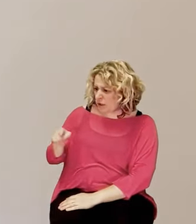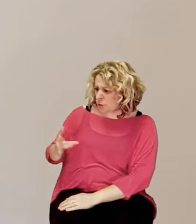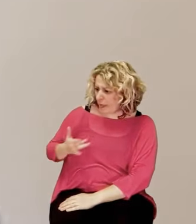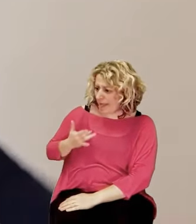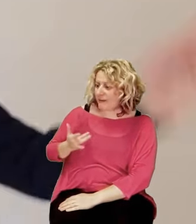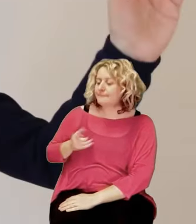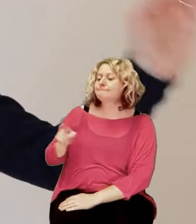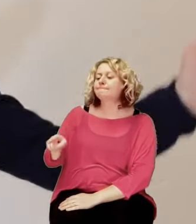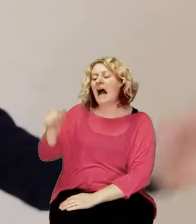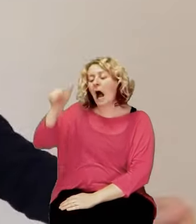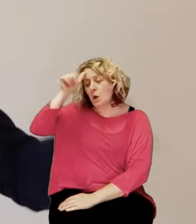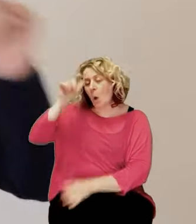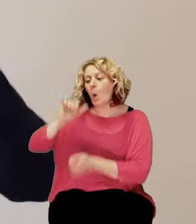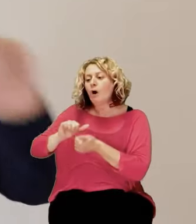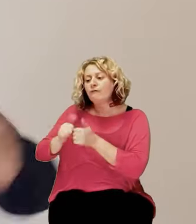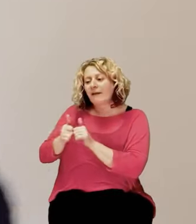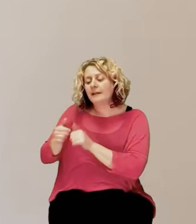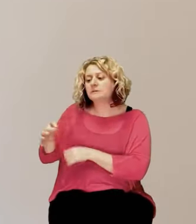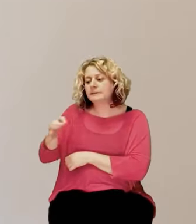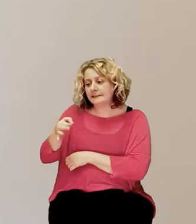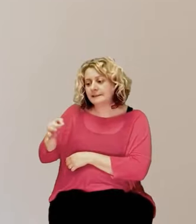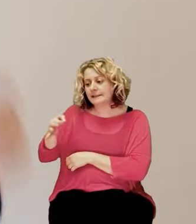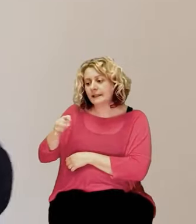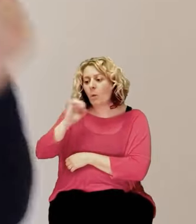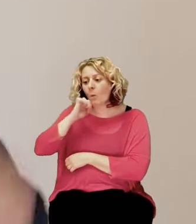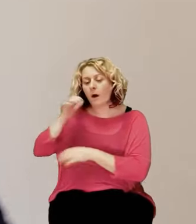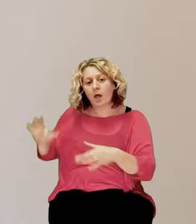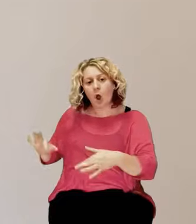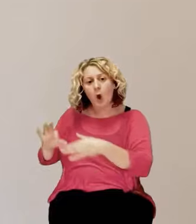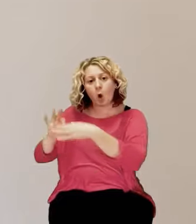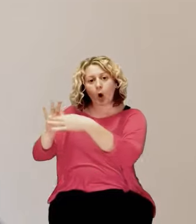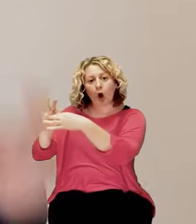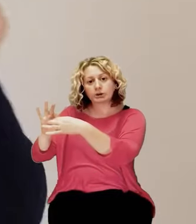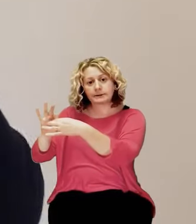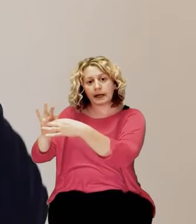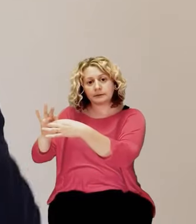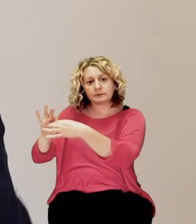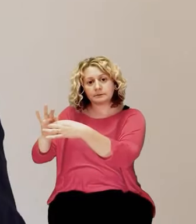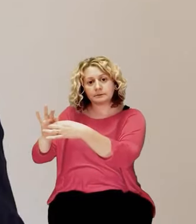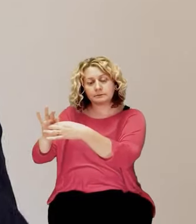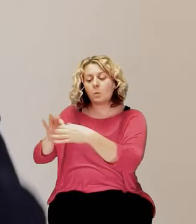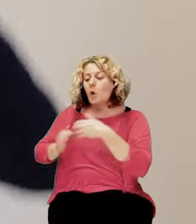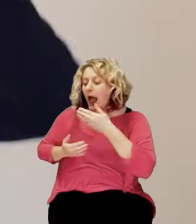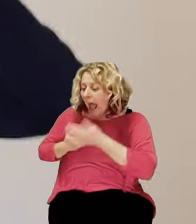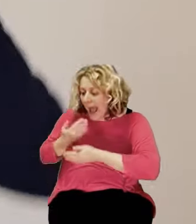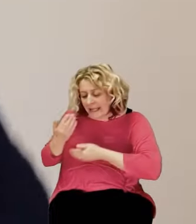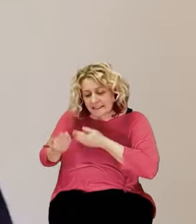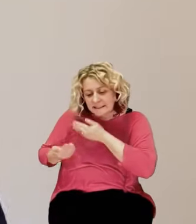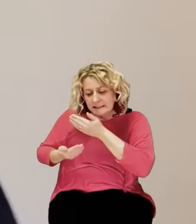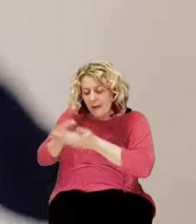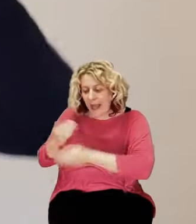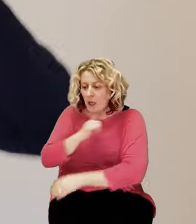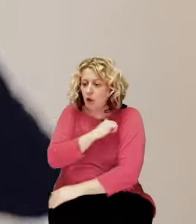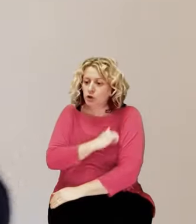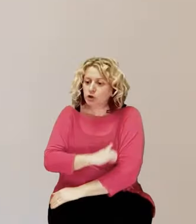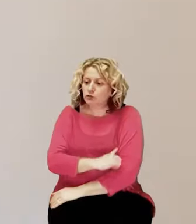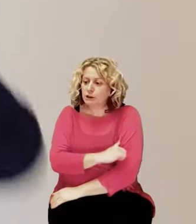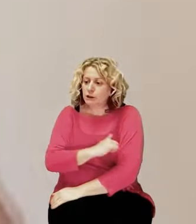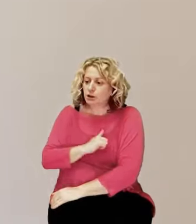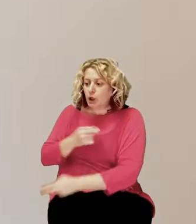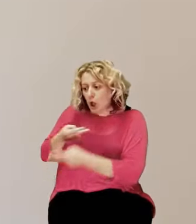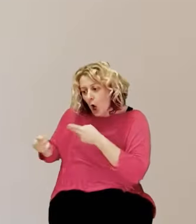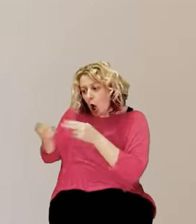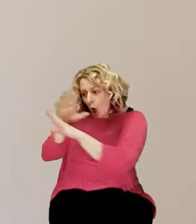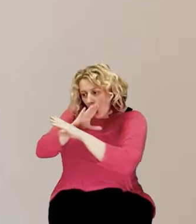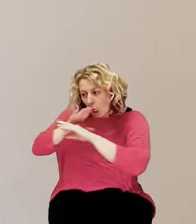somebody in your city. I'll introduce you. I'll put you in touch with each other. You two have a chat. He'll explain the Christian gospel